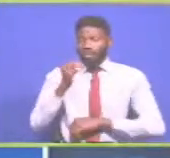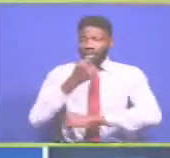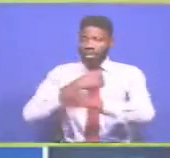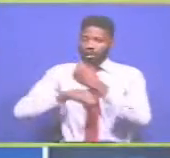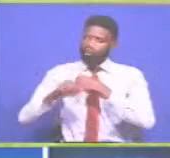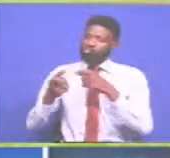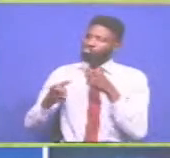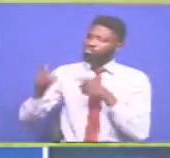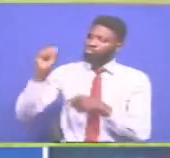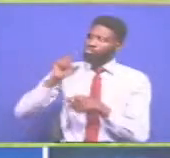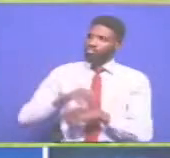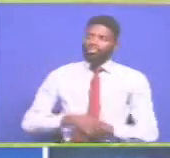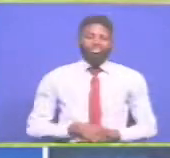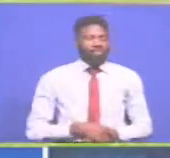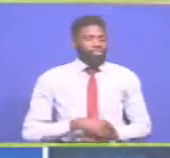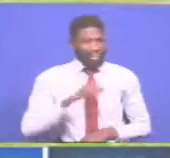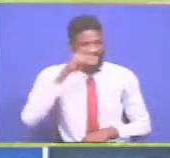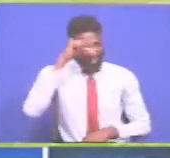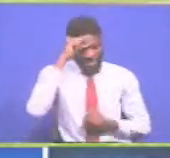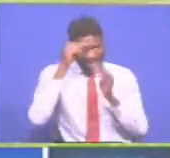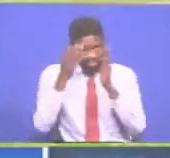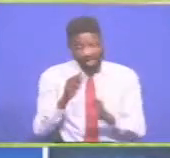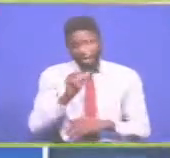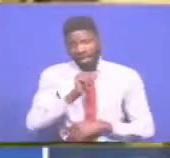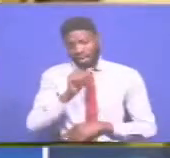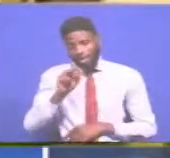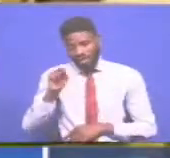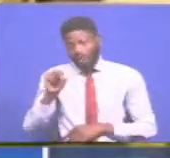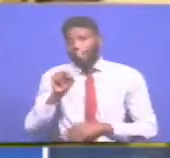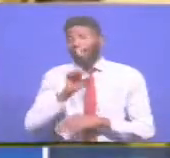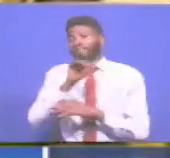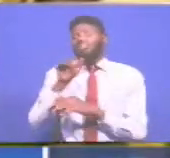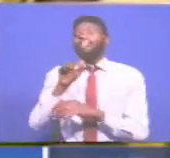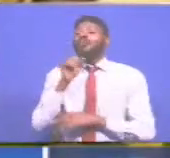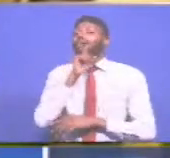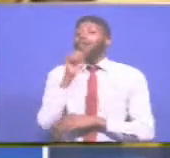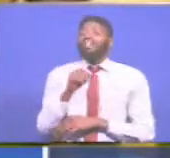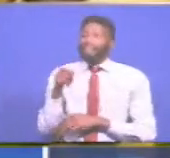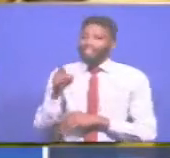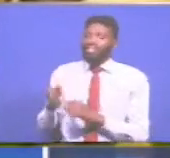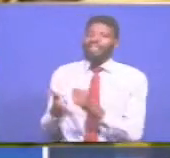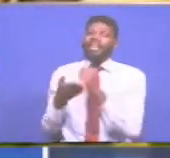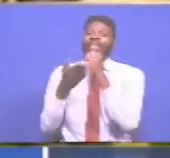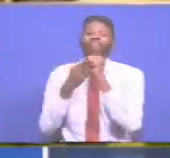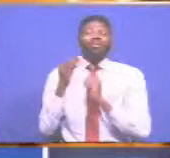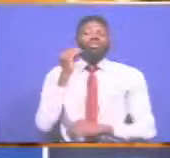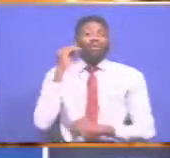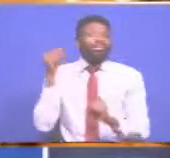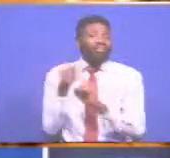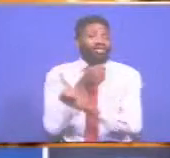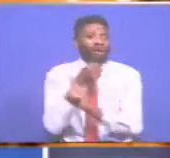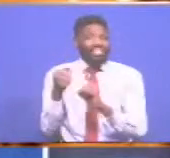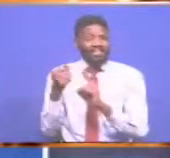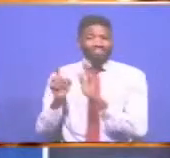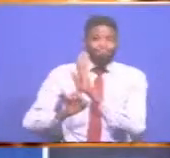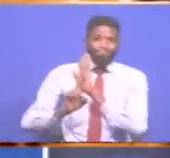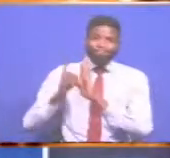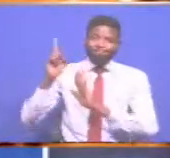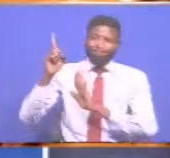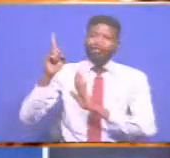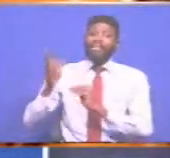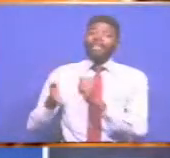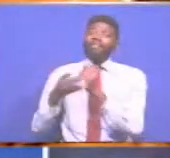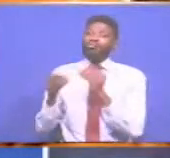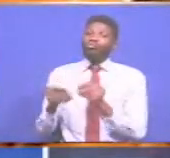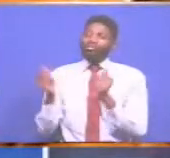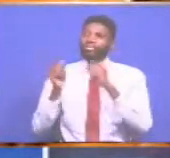Governor Anne Waiguru wants elders to address the root cause of the recent spike in domestic violence in Kirinyaga County. But we know that the Council of